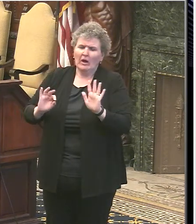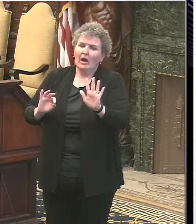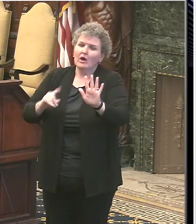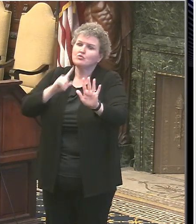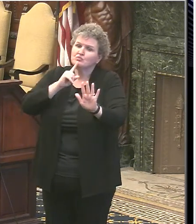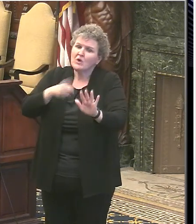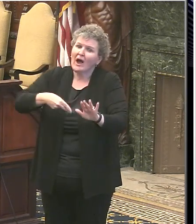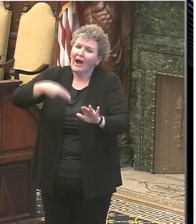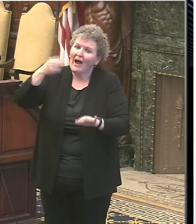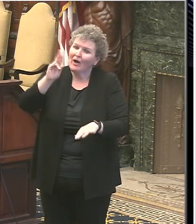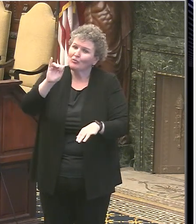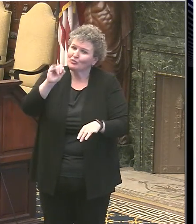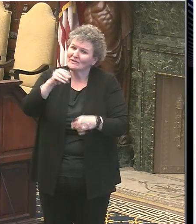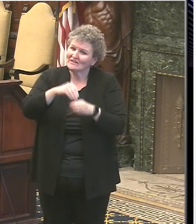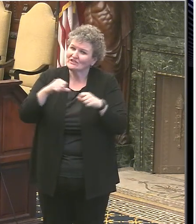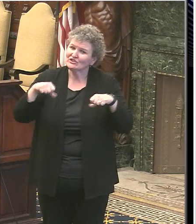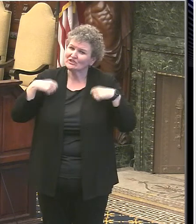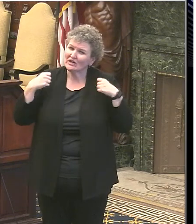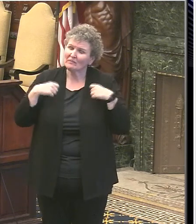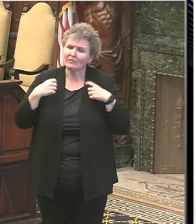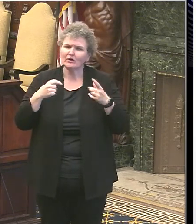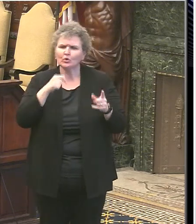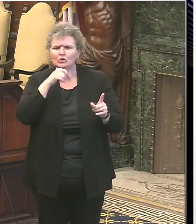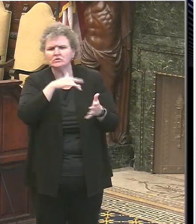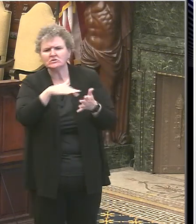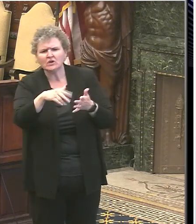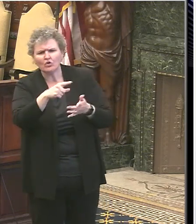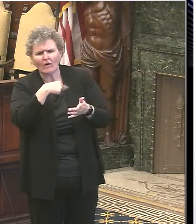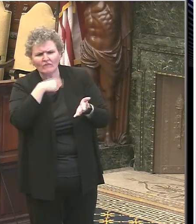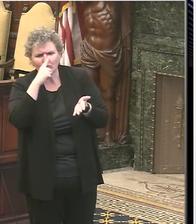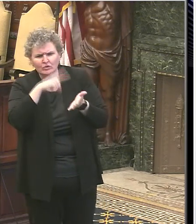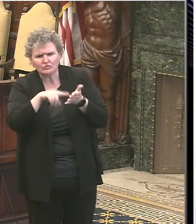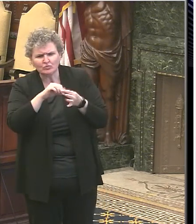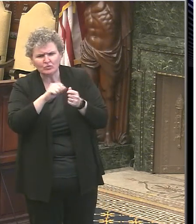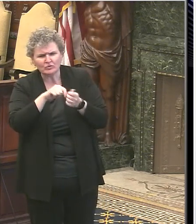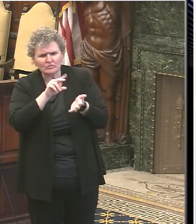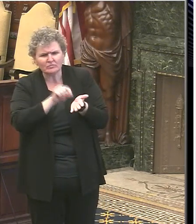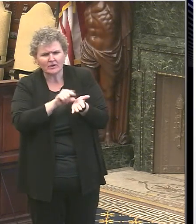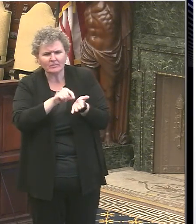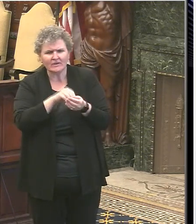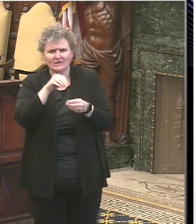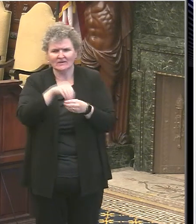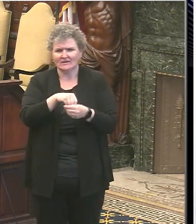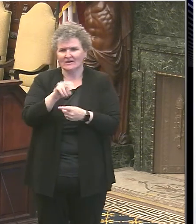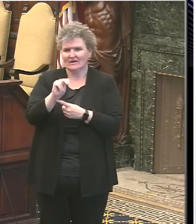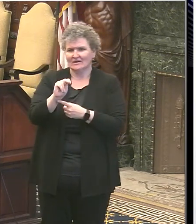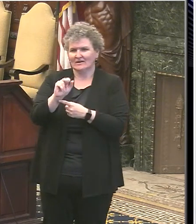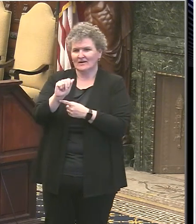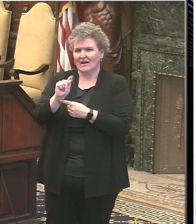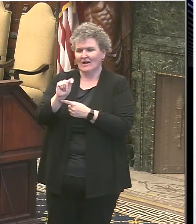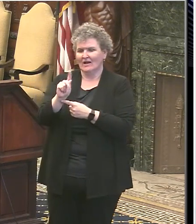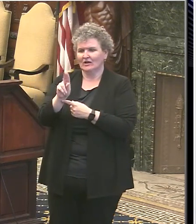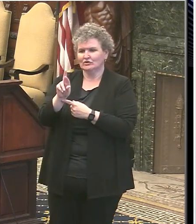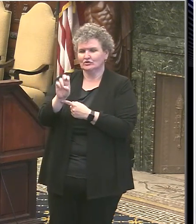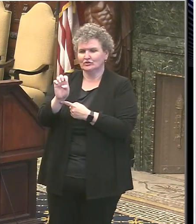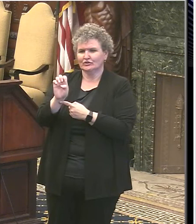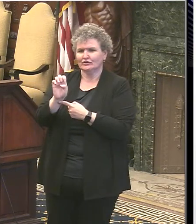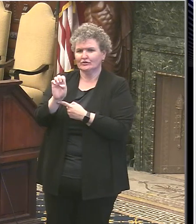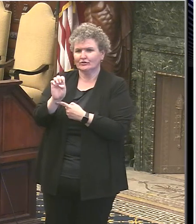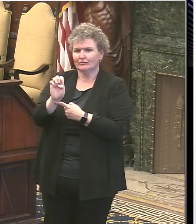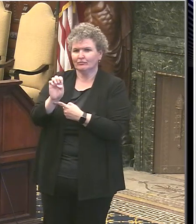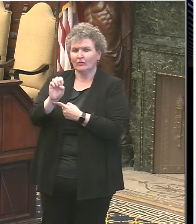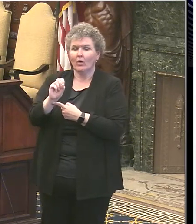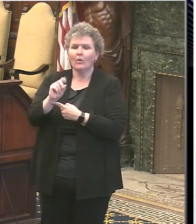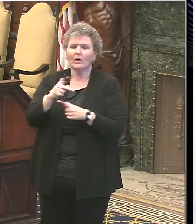And who did that study, just so we can look it up? It was published in Nature. Okay. And my second